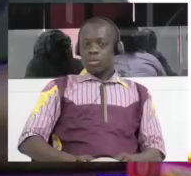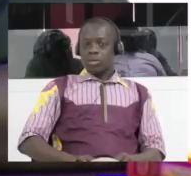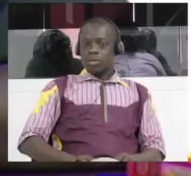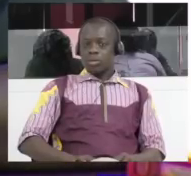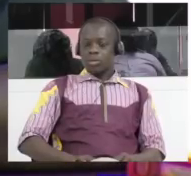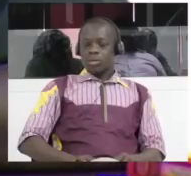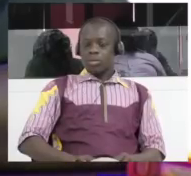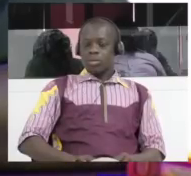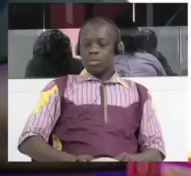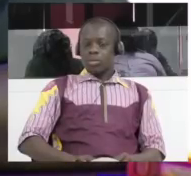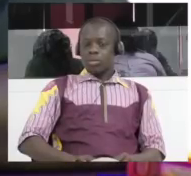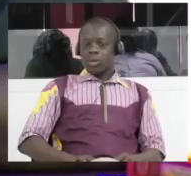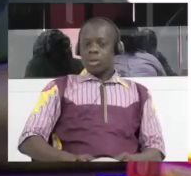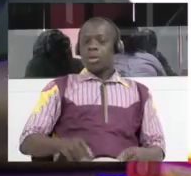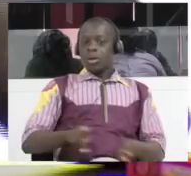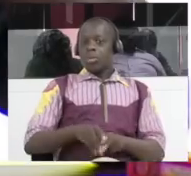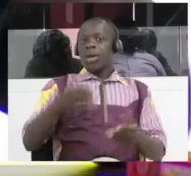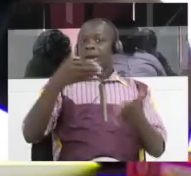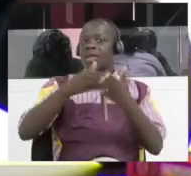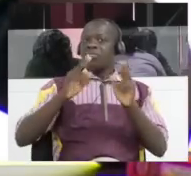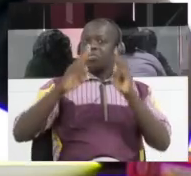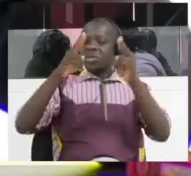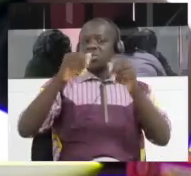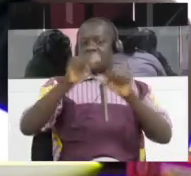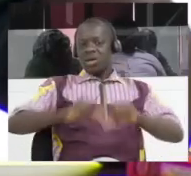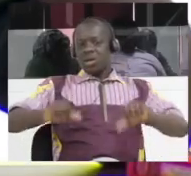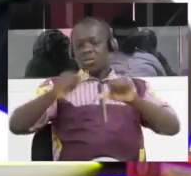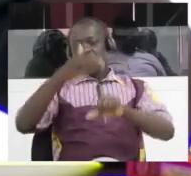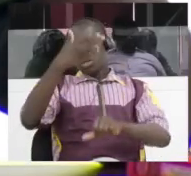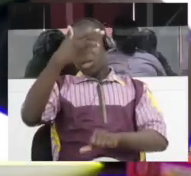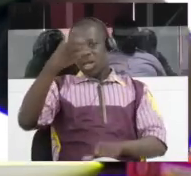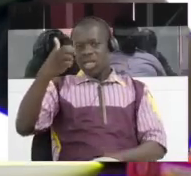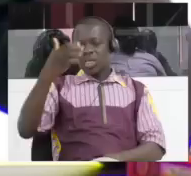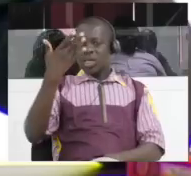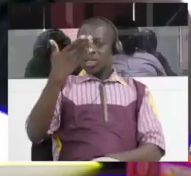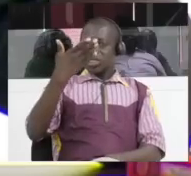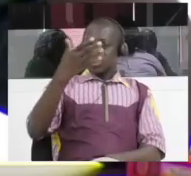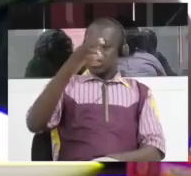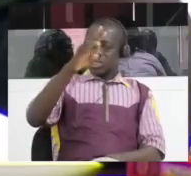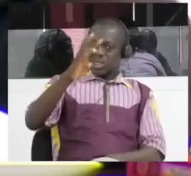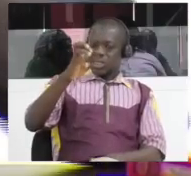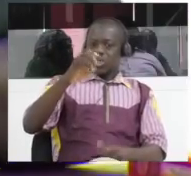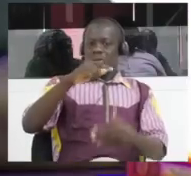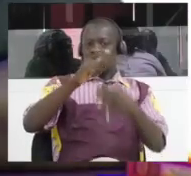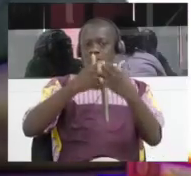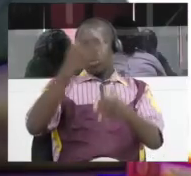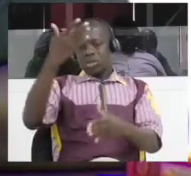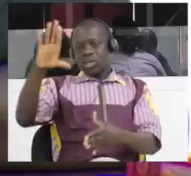We arrived at the bridge at that time of around 9:30 or 9 somewhere, going to